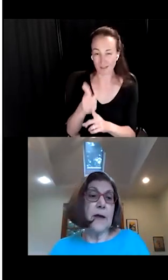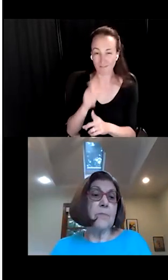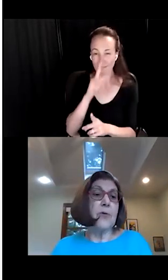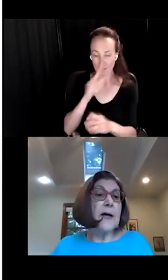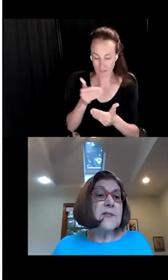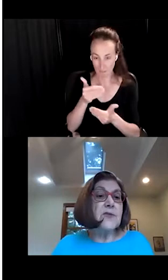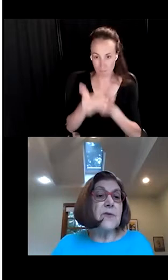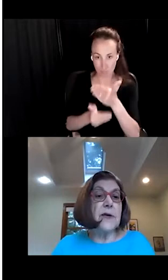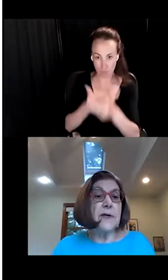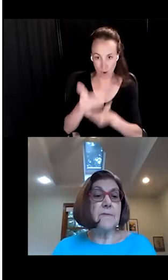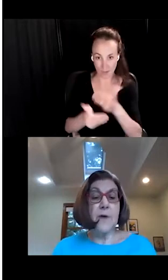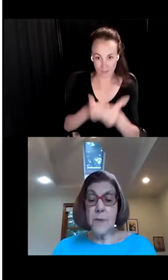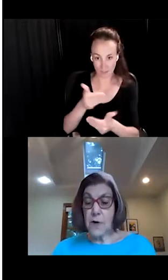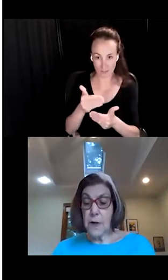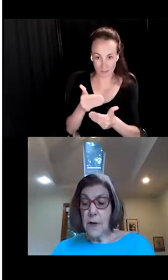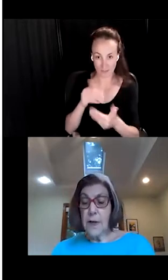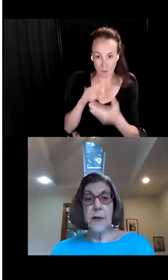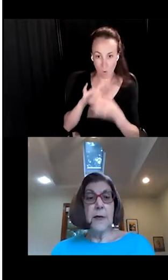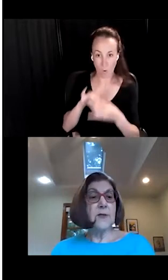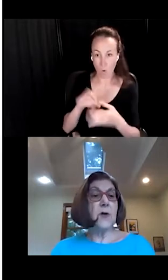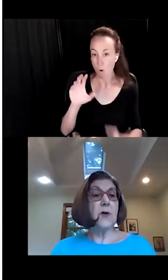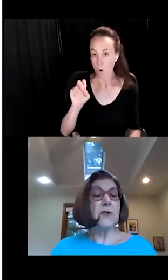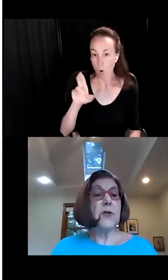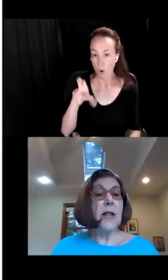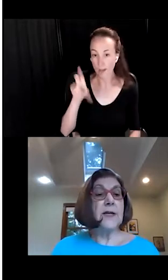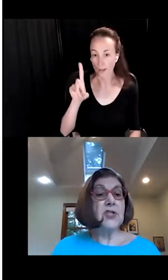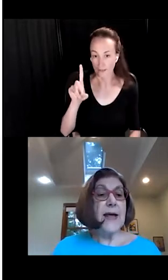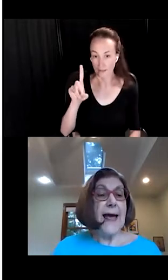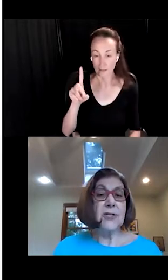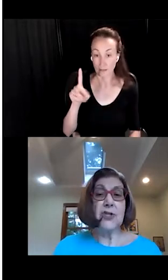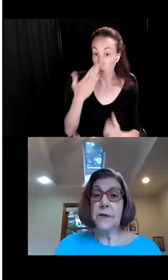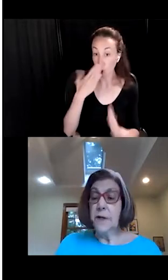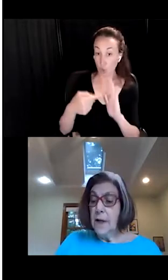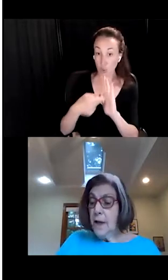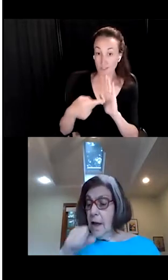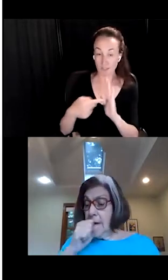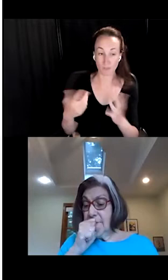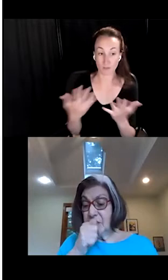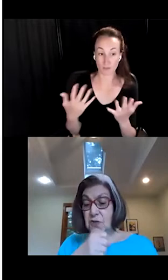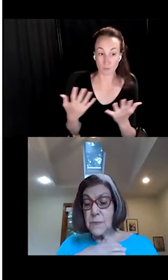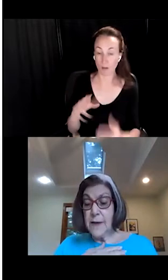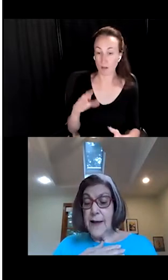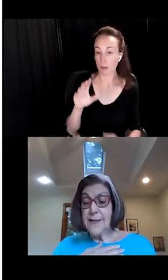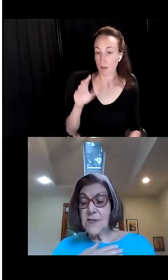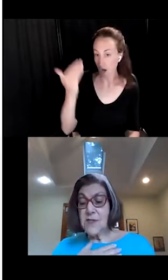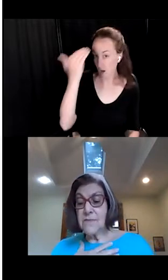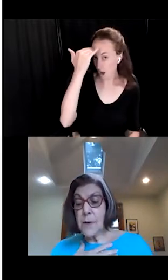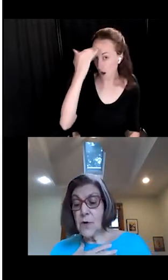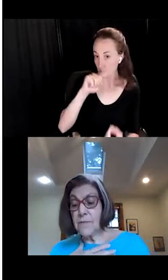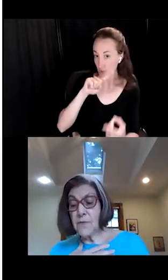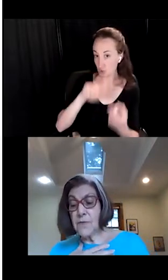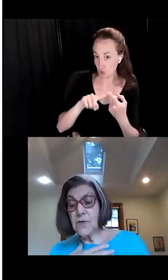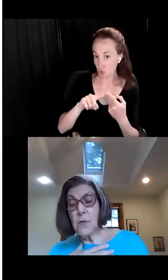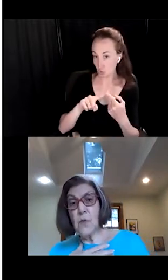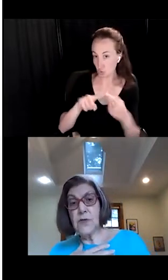of a process-oriented framework is called knowledge to action. Excuse me. And this is a